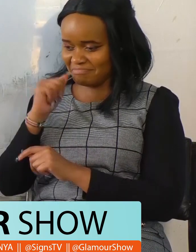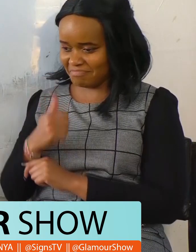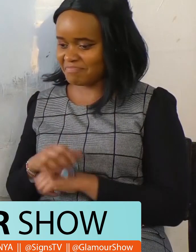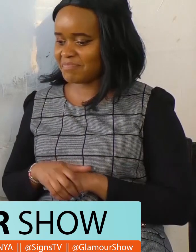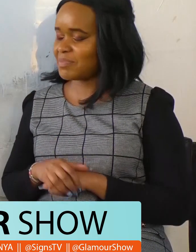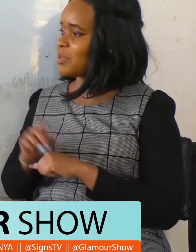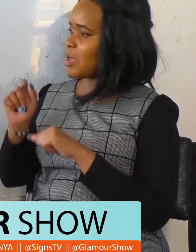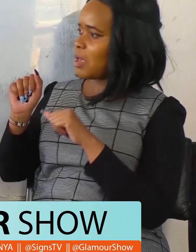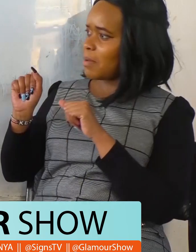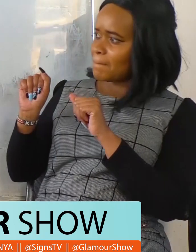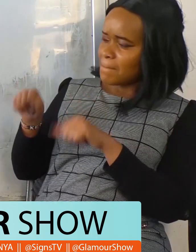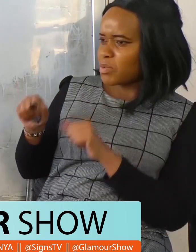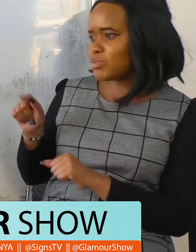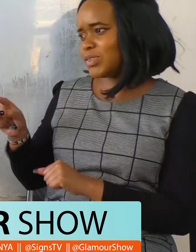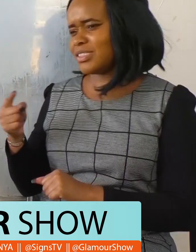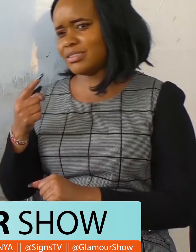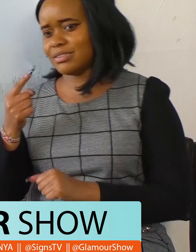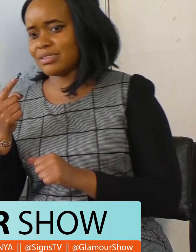Well, thank you so much.